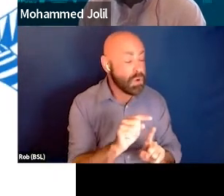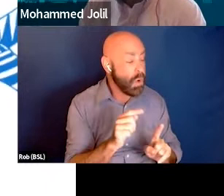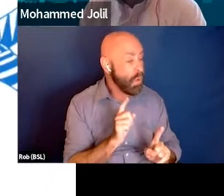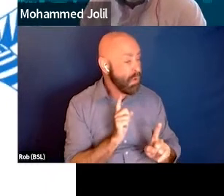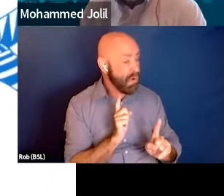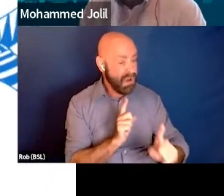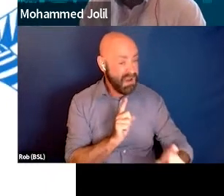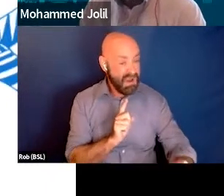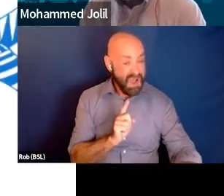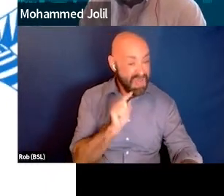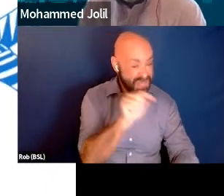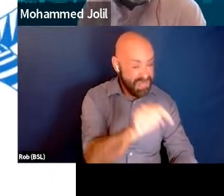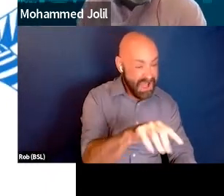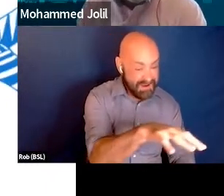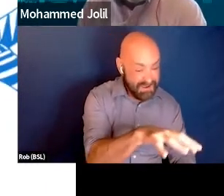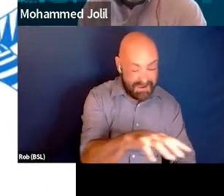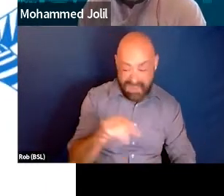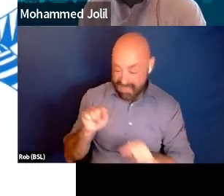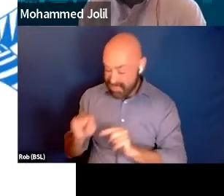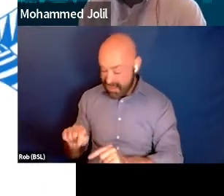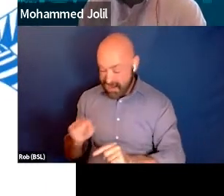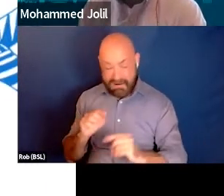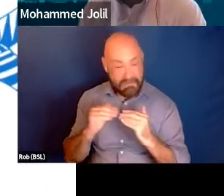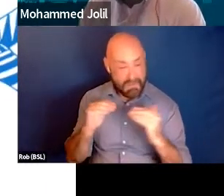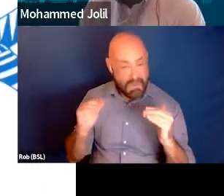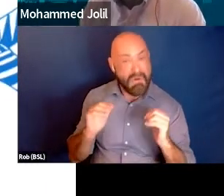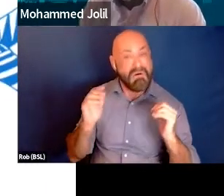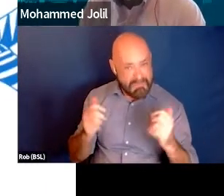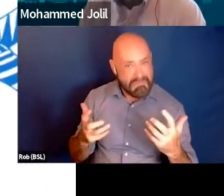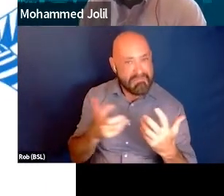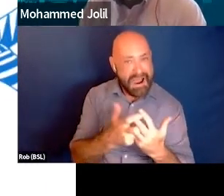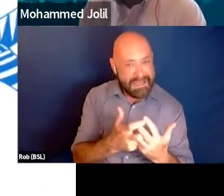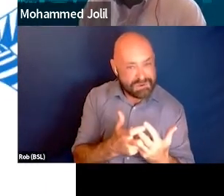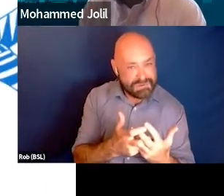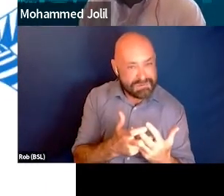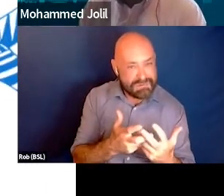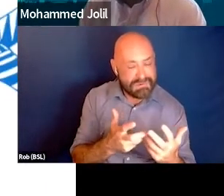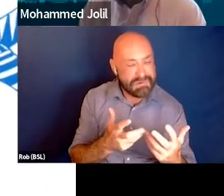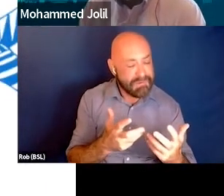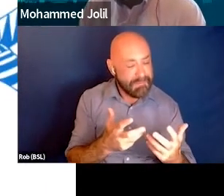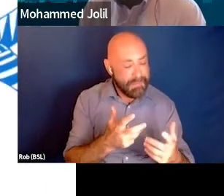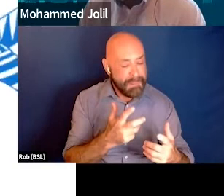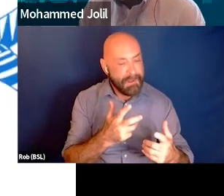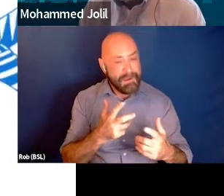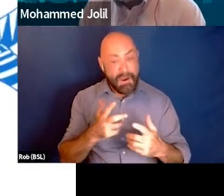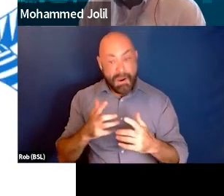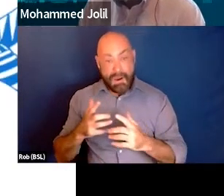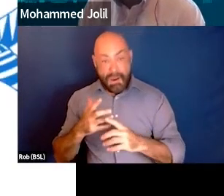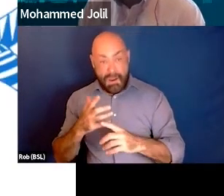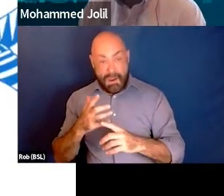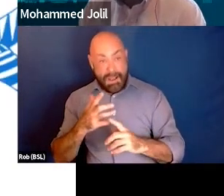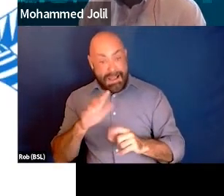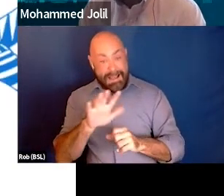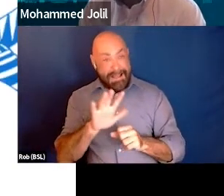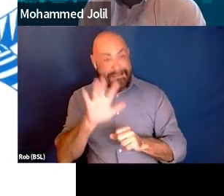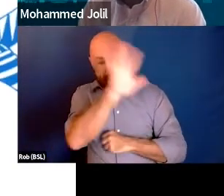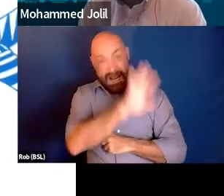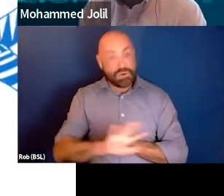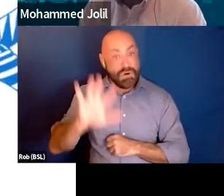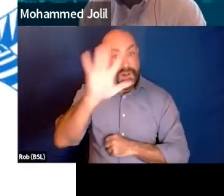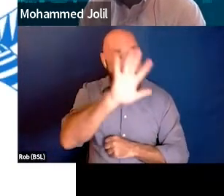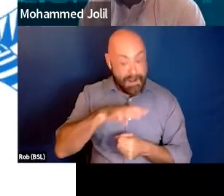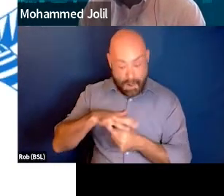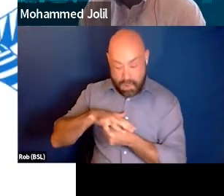well, that what we were going to do was update our early help strategy, but then also take into account what national and what locally we wanted to do